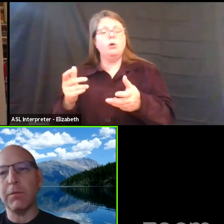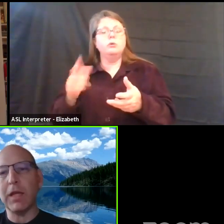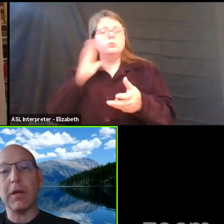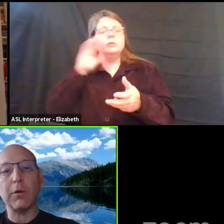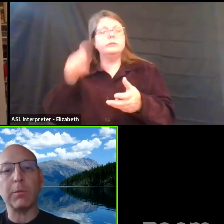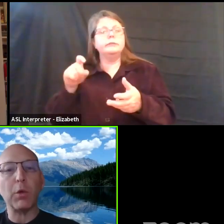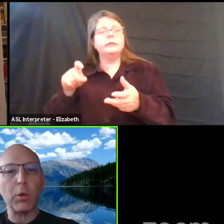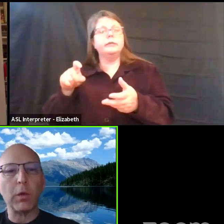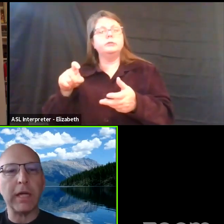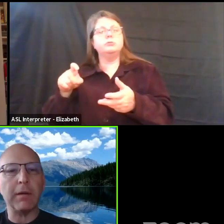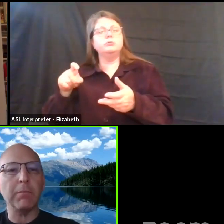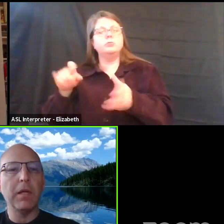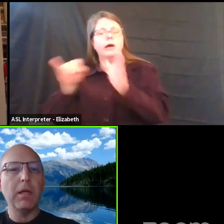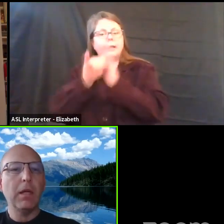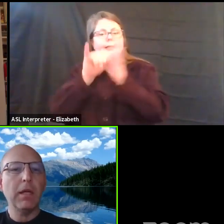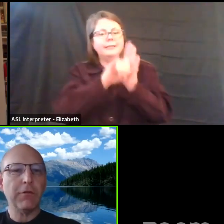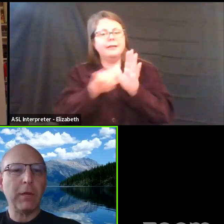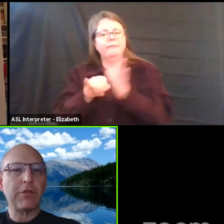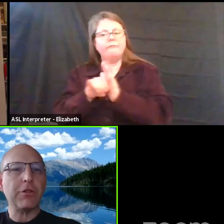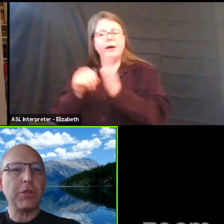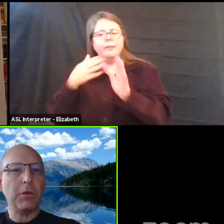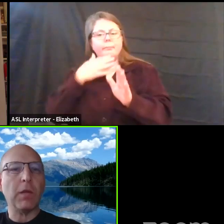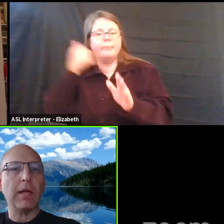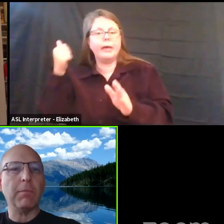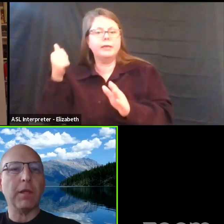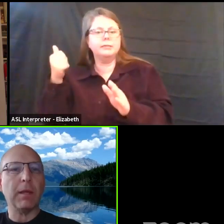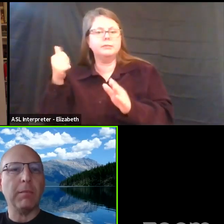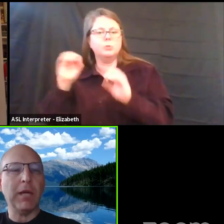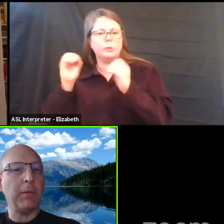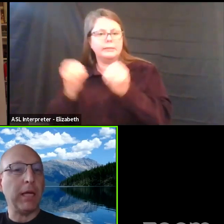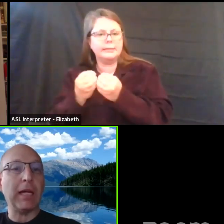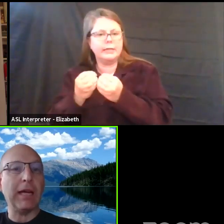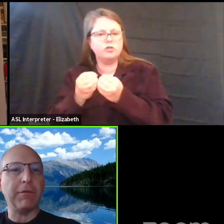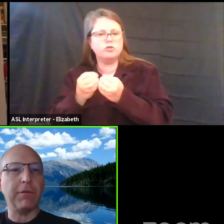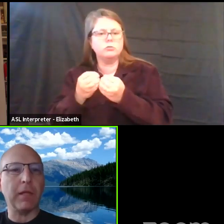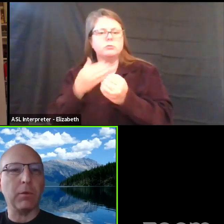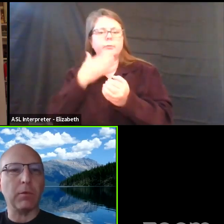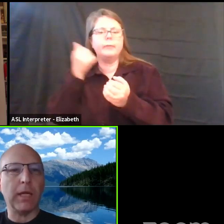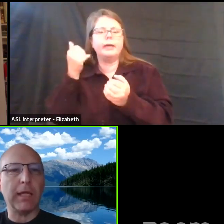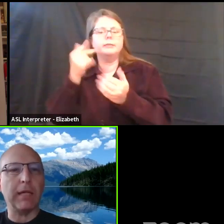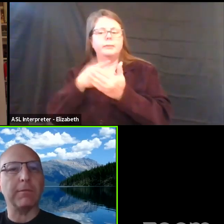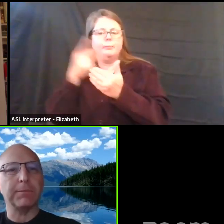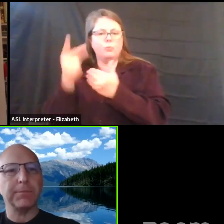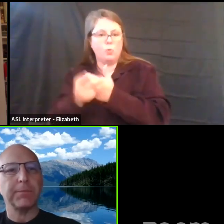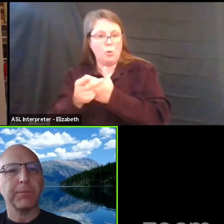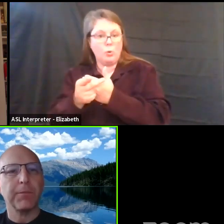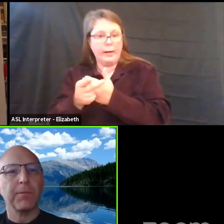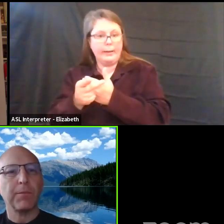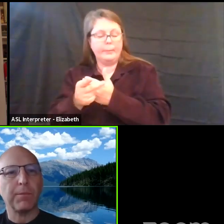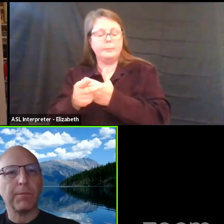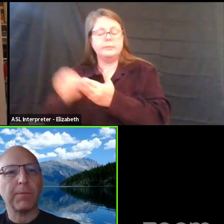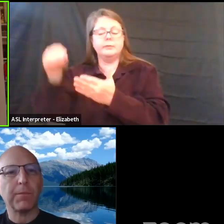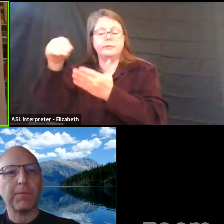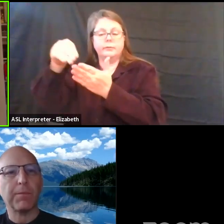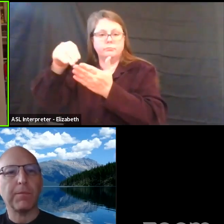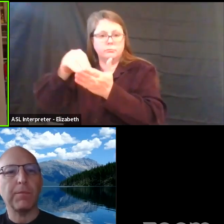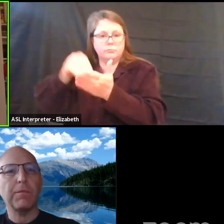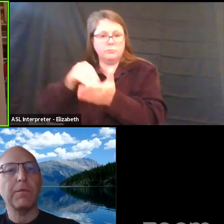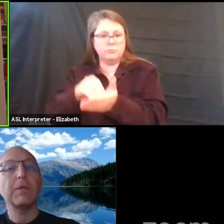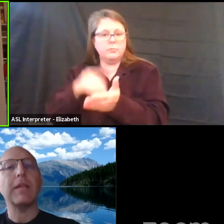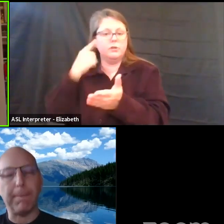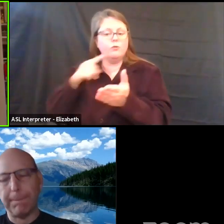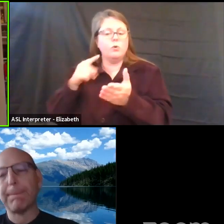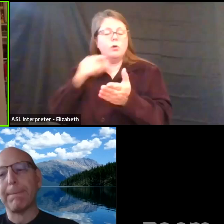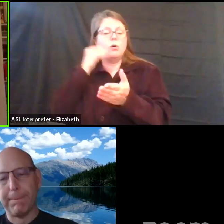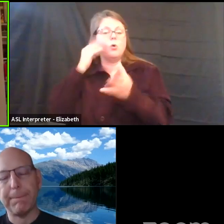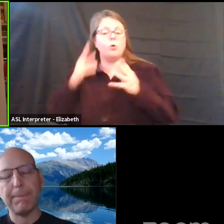getting some of the other program information to them that they may or may not have available right now. Okay, so stay